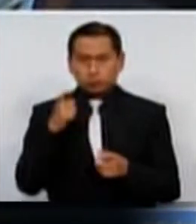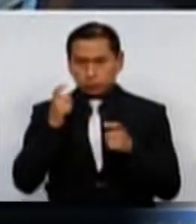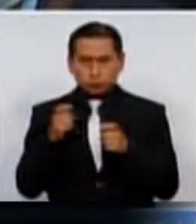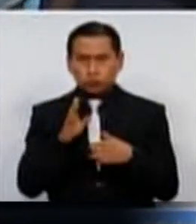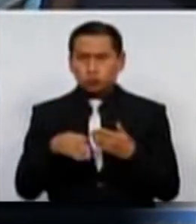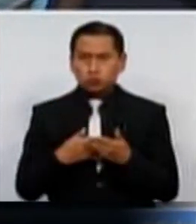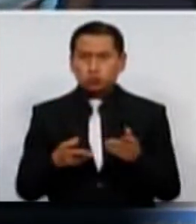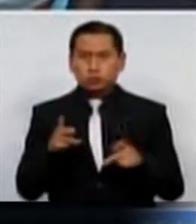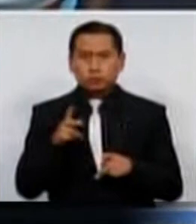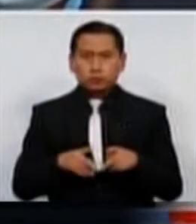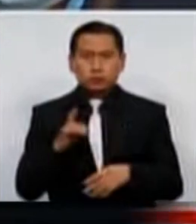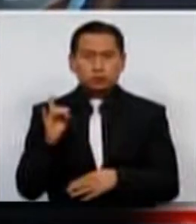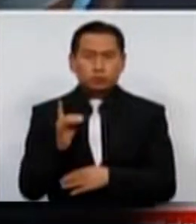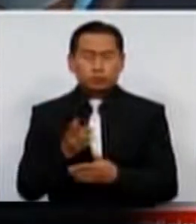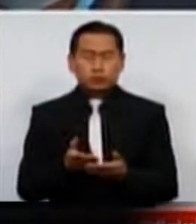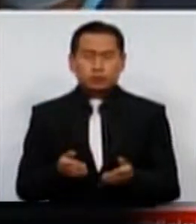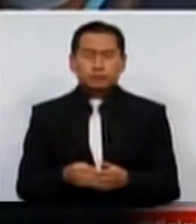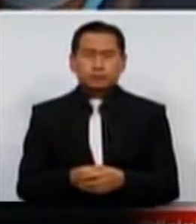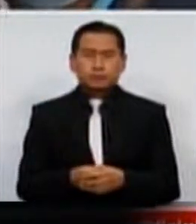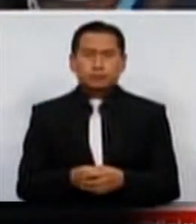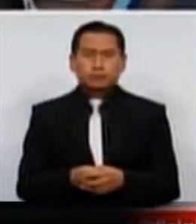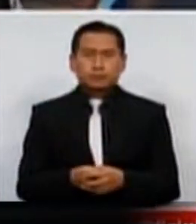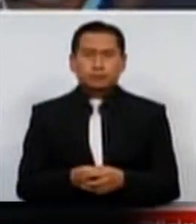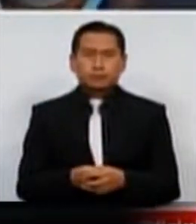we will govern for all of the Bolivians.